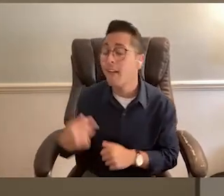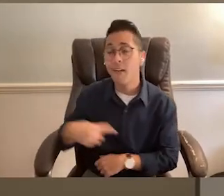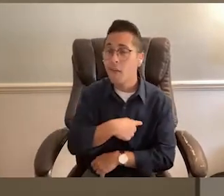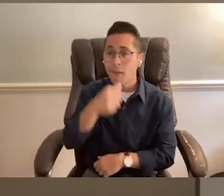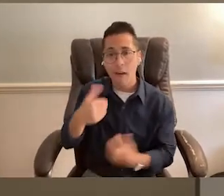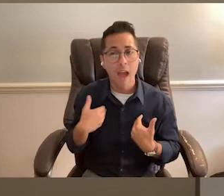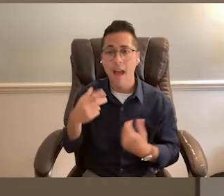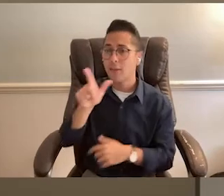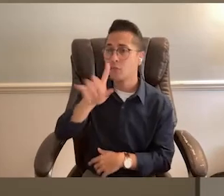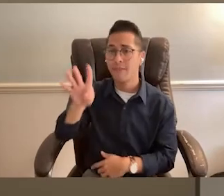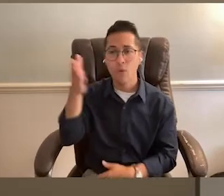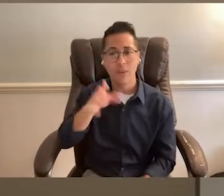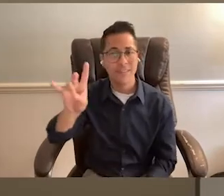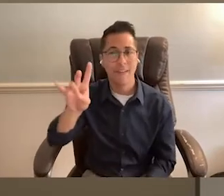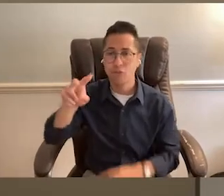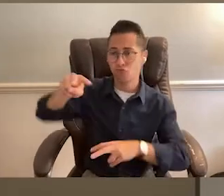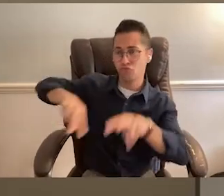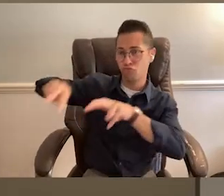you spent all of your money.